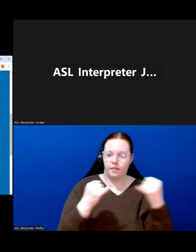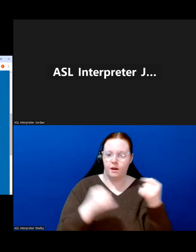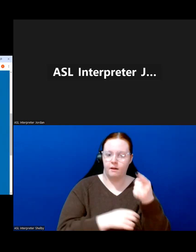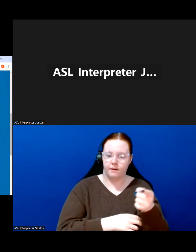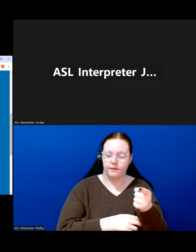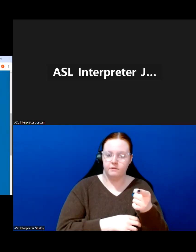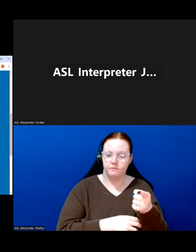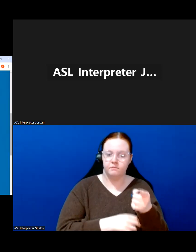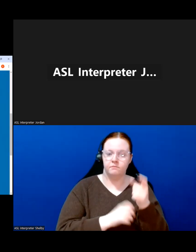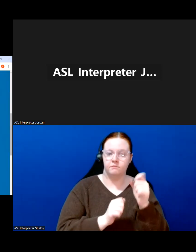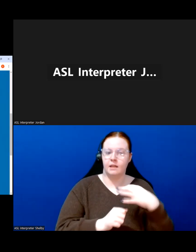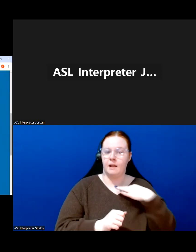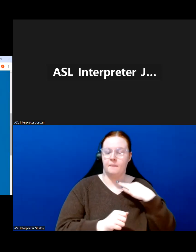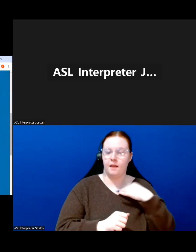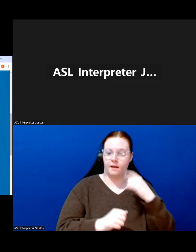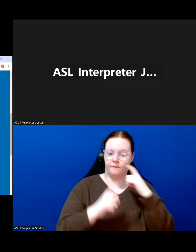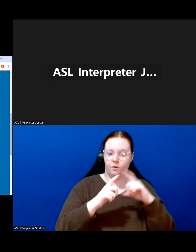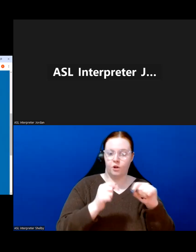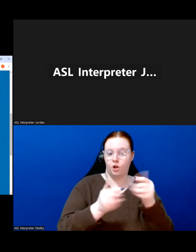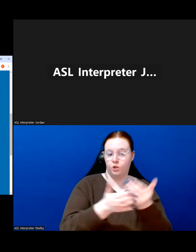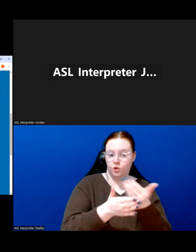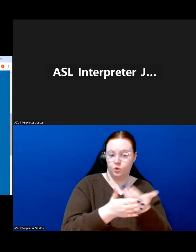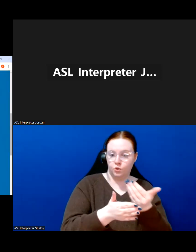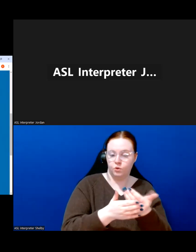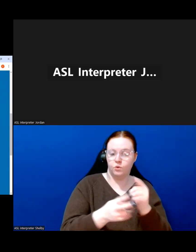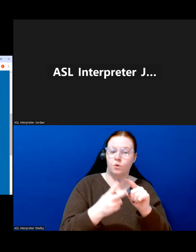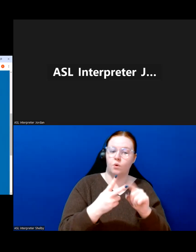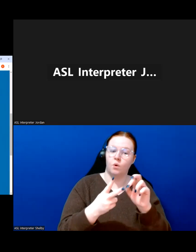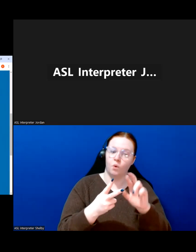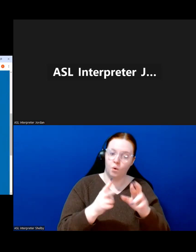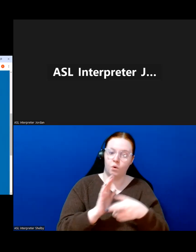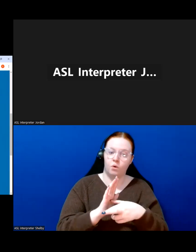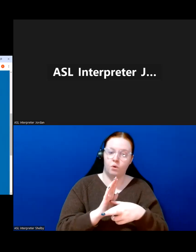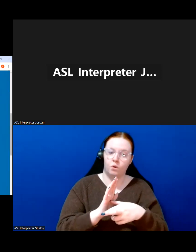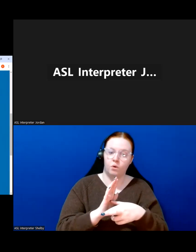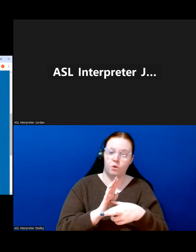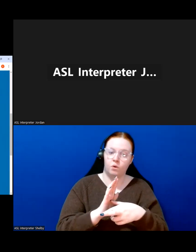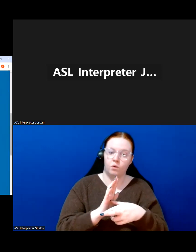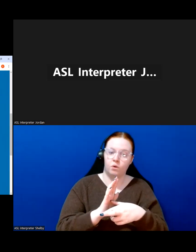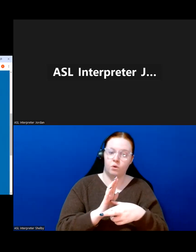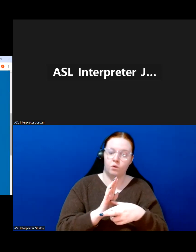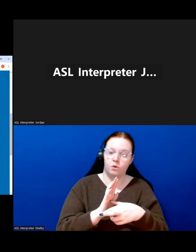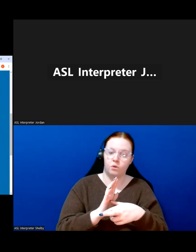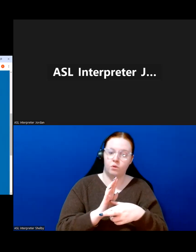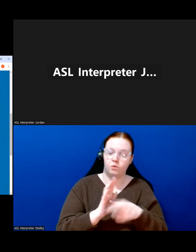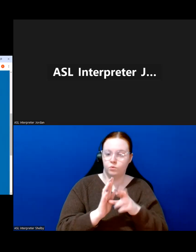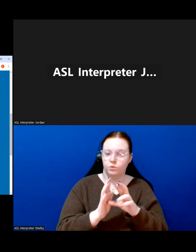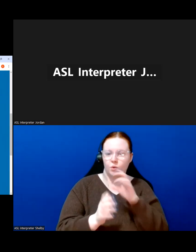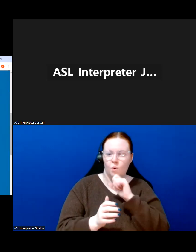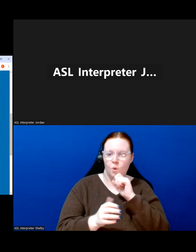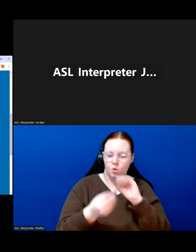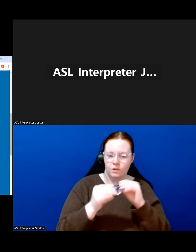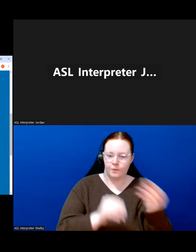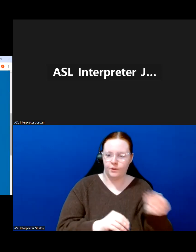for a library card. So I'm requesting a new library card, or I'm wishing to have my existing library card number provided. So let's